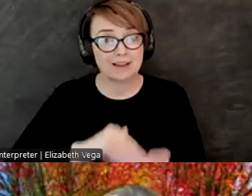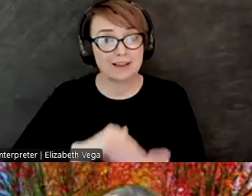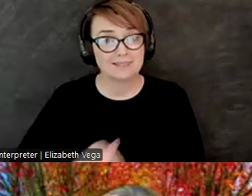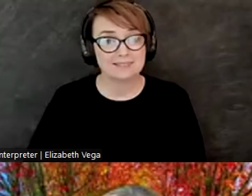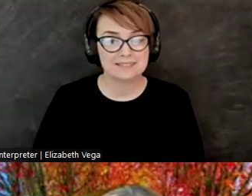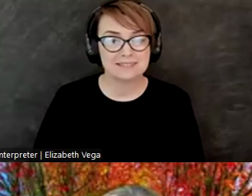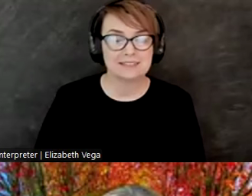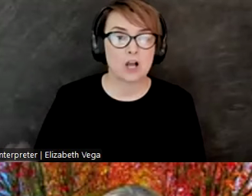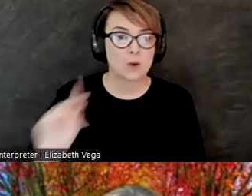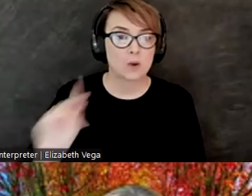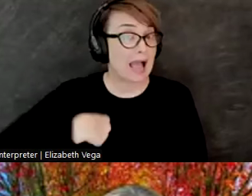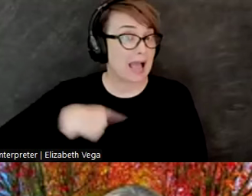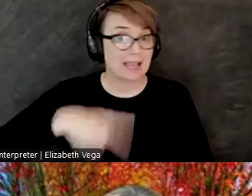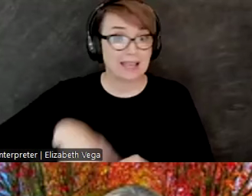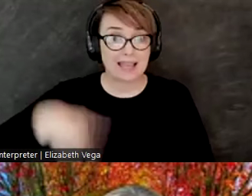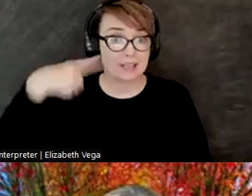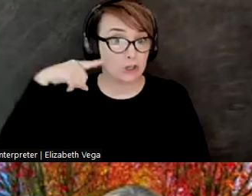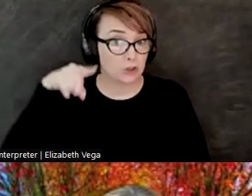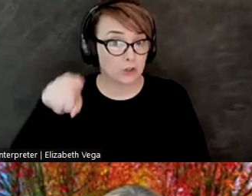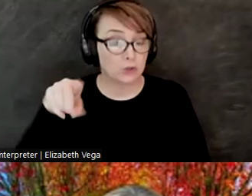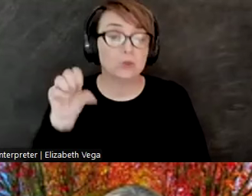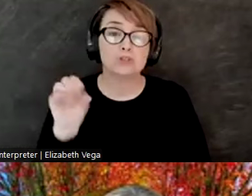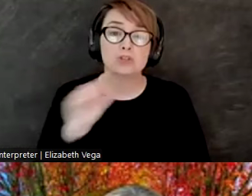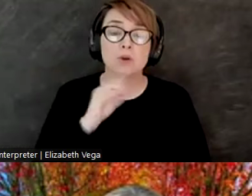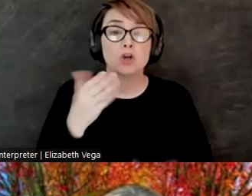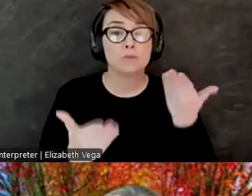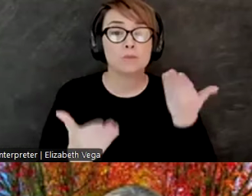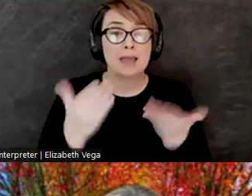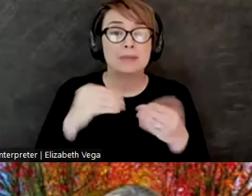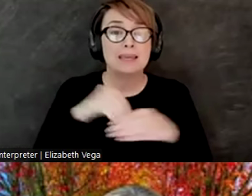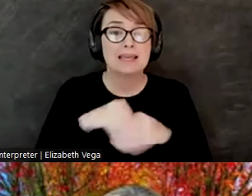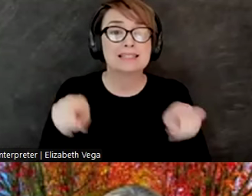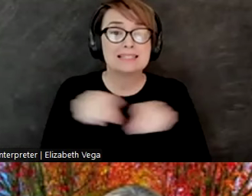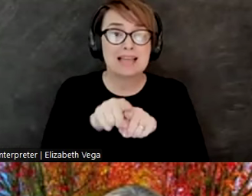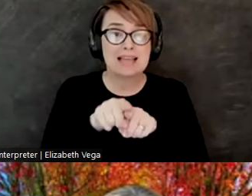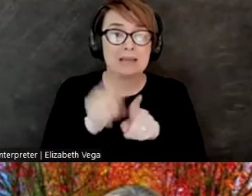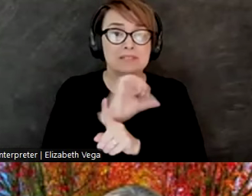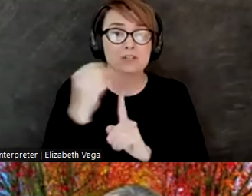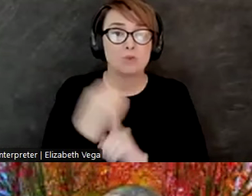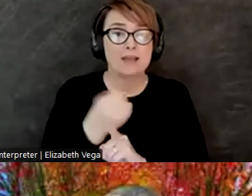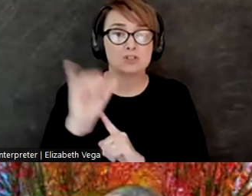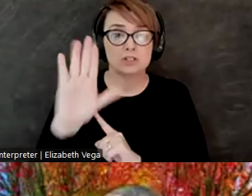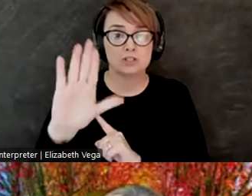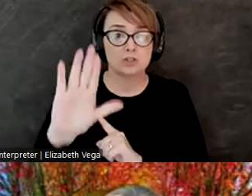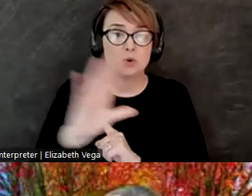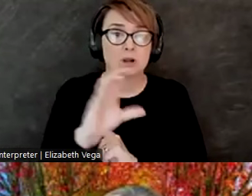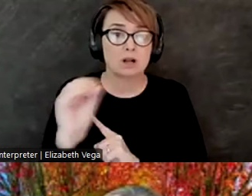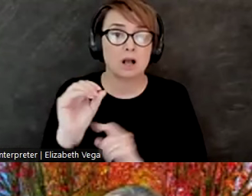Okay, I can't hear you, Ryan. And so you may be in the same situation as your colleague.